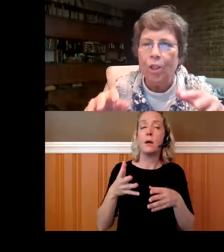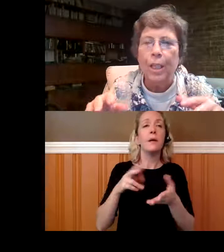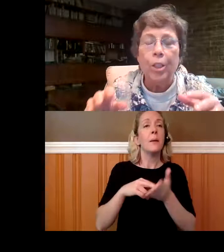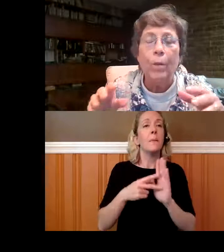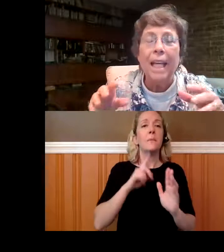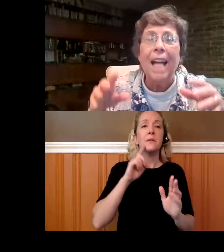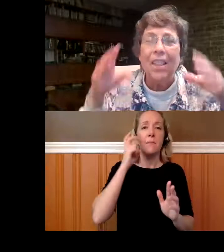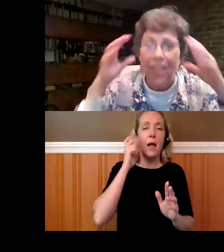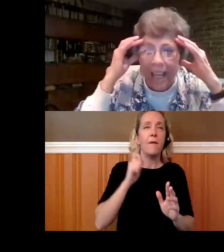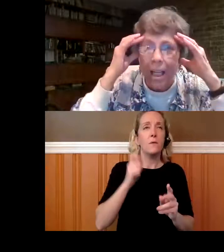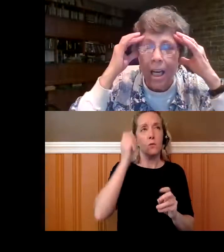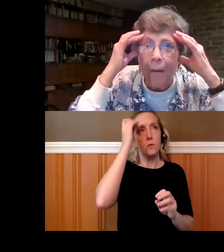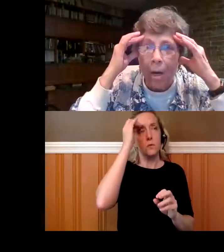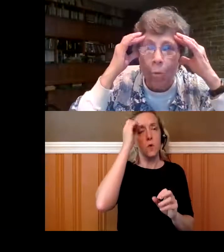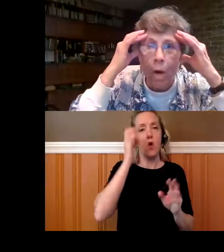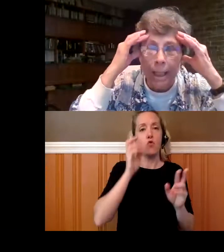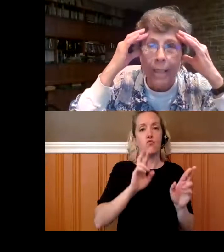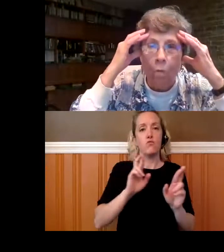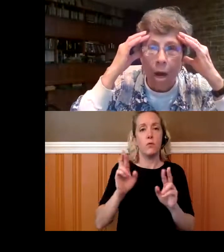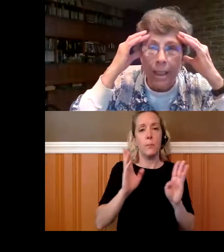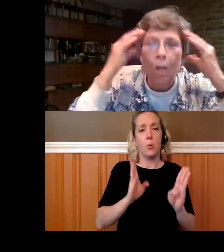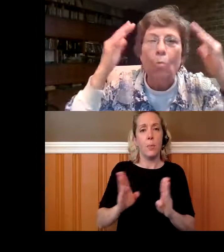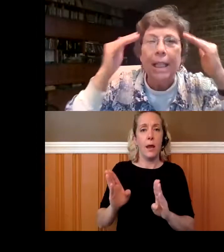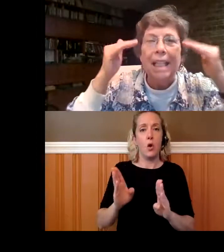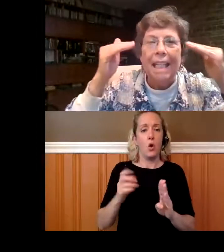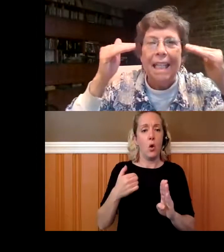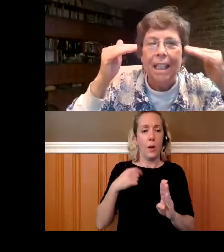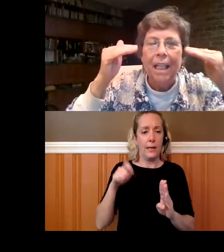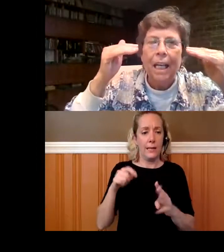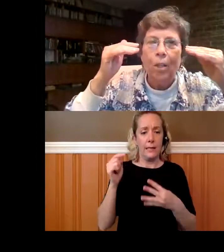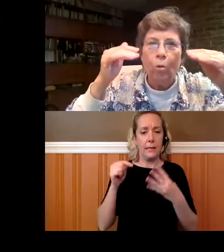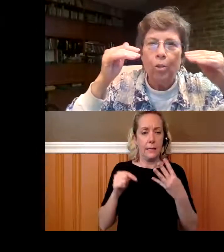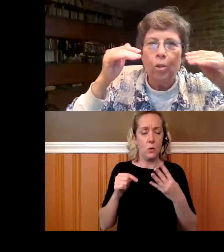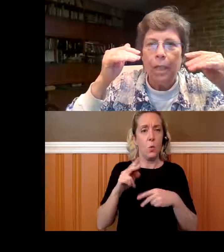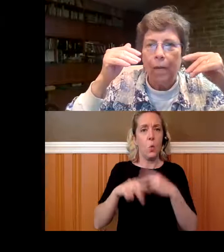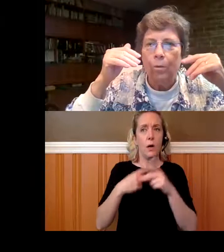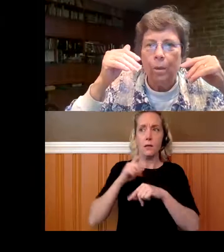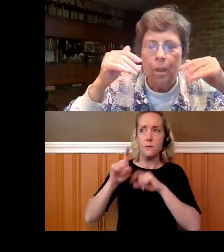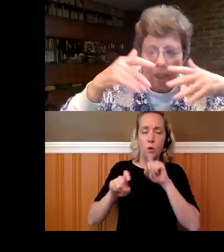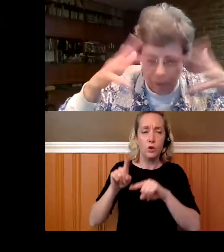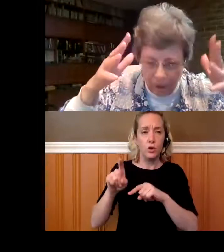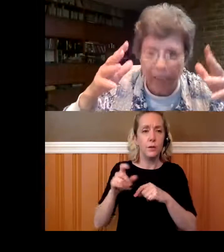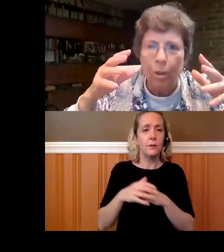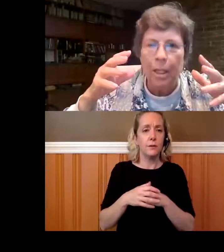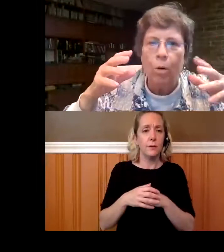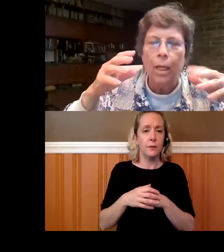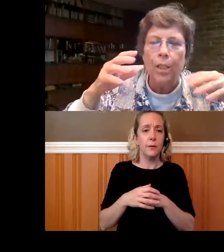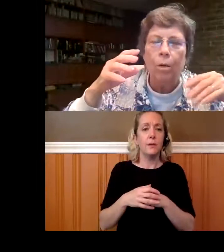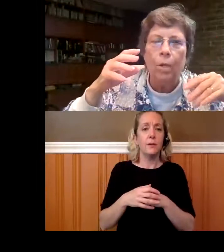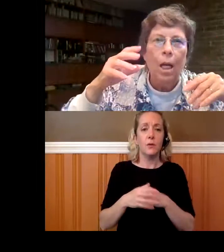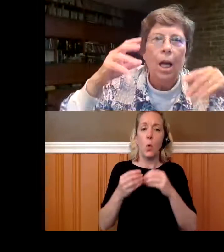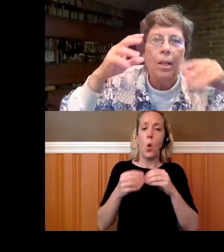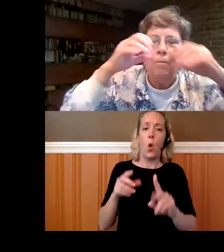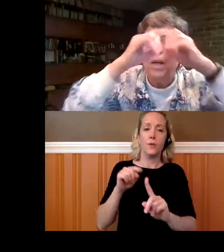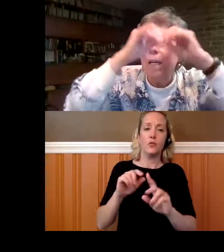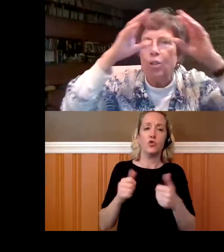wanted, what he needed in order to get where he's going. So It's very unstructured. The person, the deafblind person,